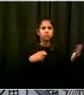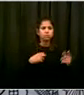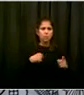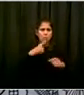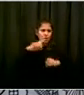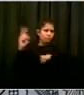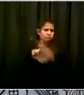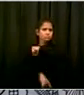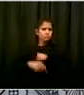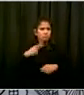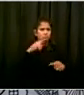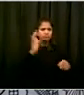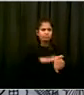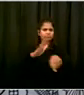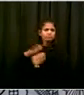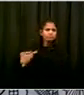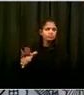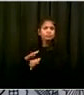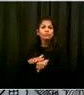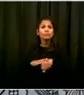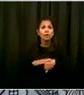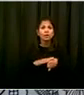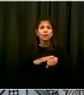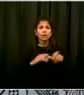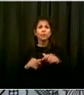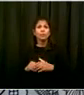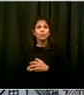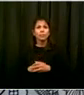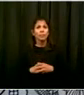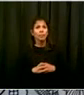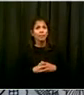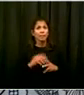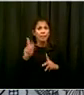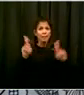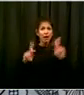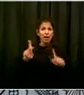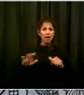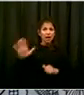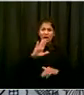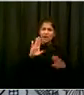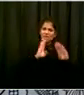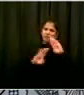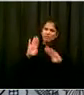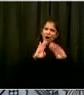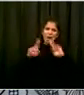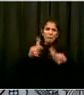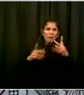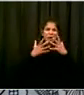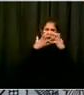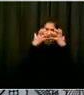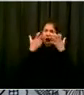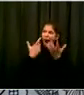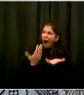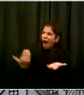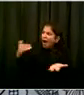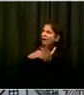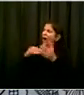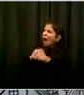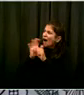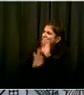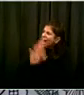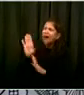the frustrations that people are feeling because no one wants to see us have to go back towards the restrictions that we had in the spring, but unfortunately they are